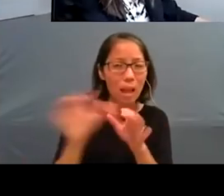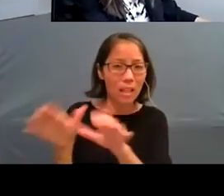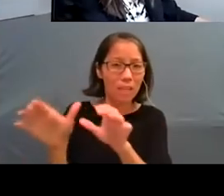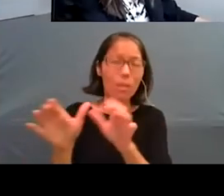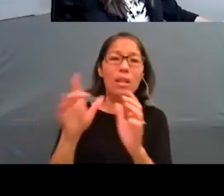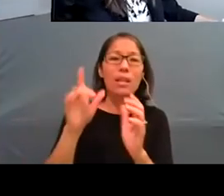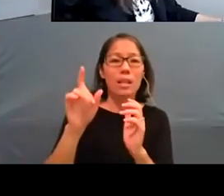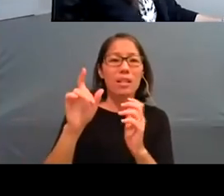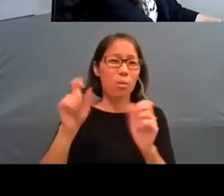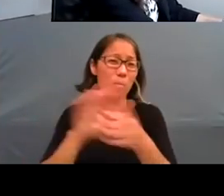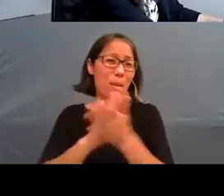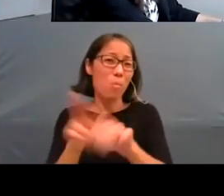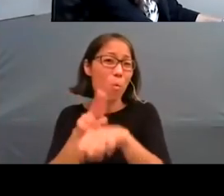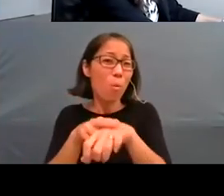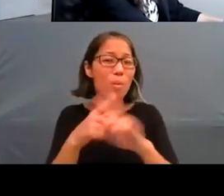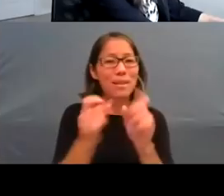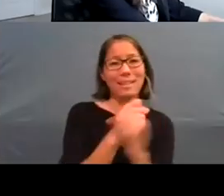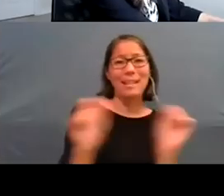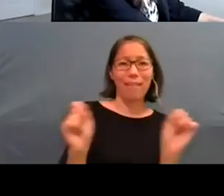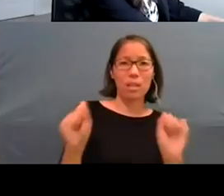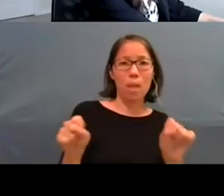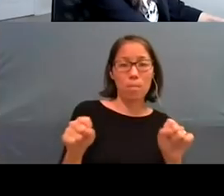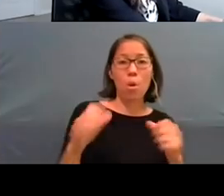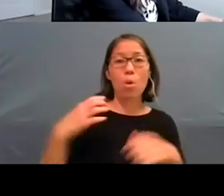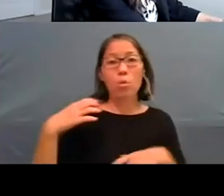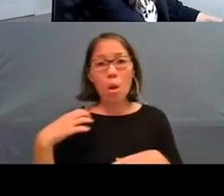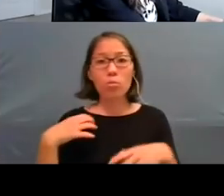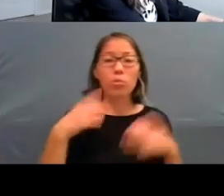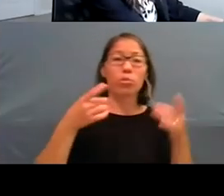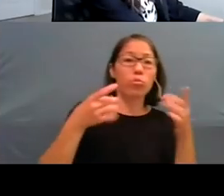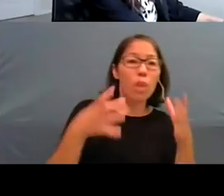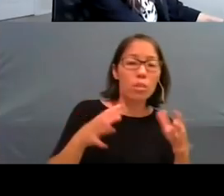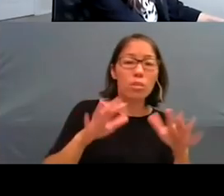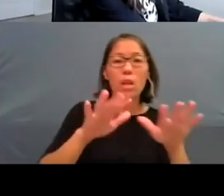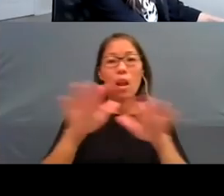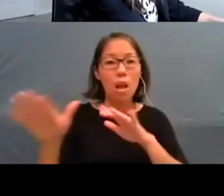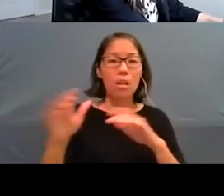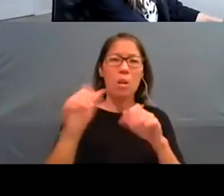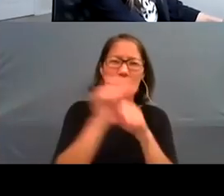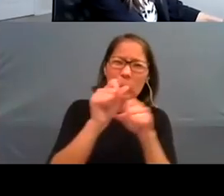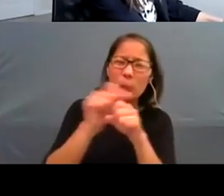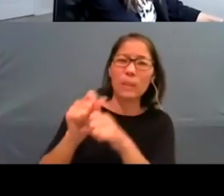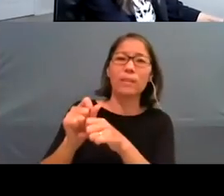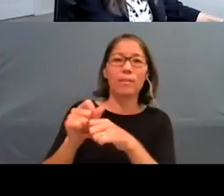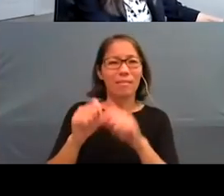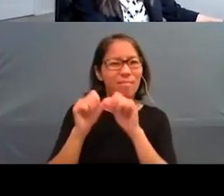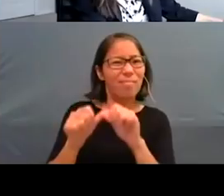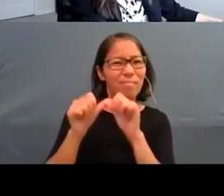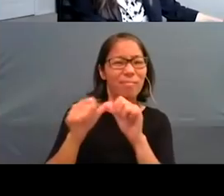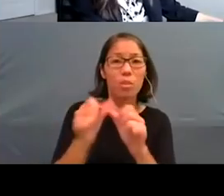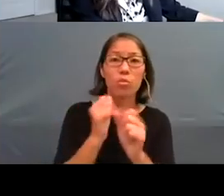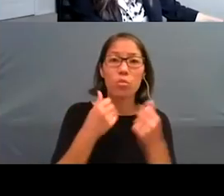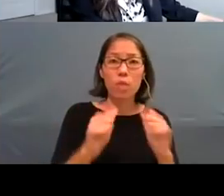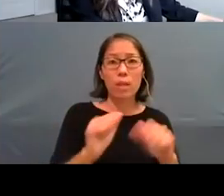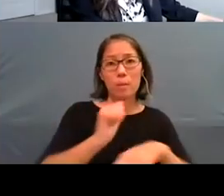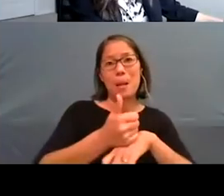as possible. So our coaches and our directors and band directors and all are working nonstop to try to make that happen. But no doubt that